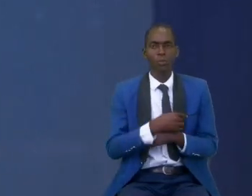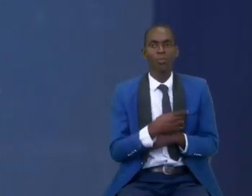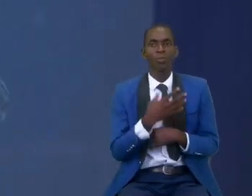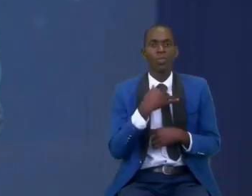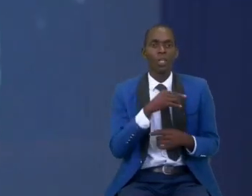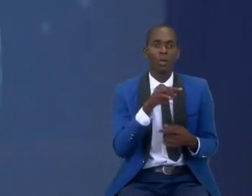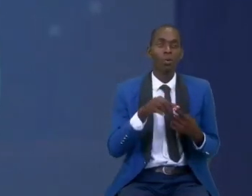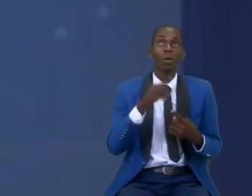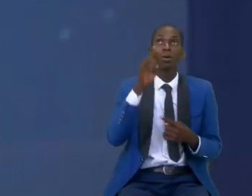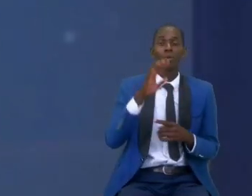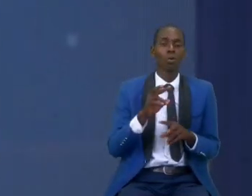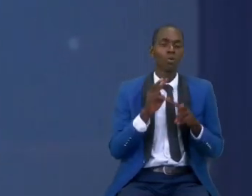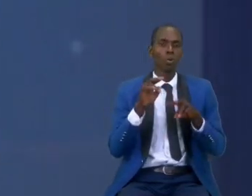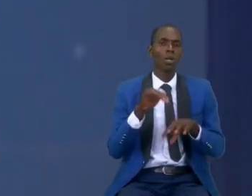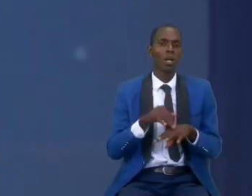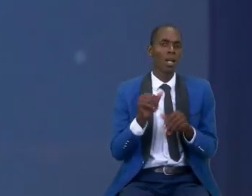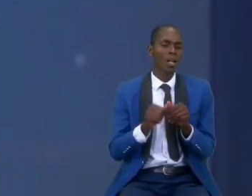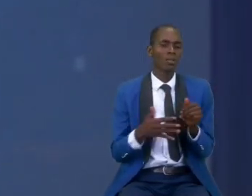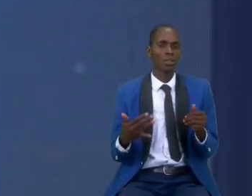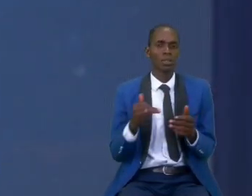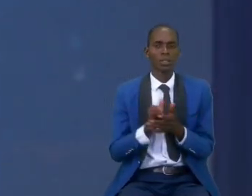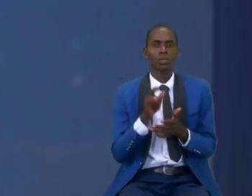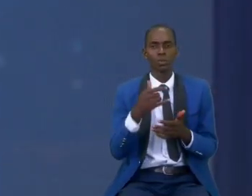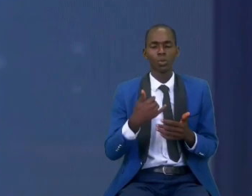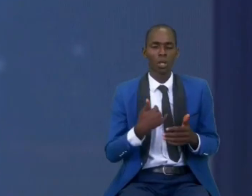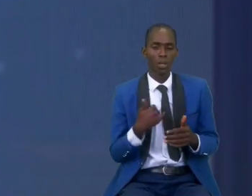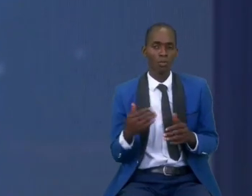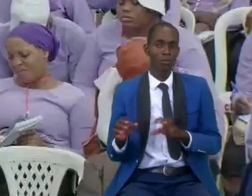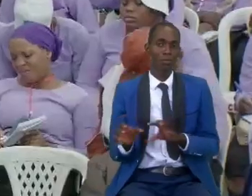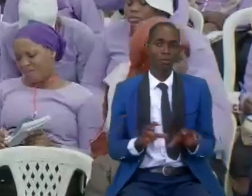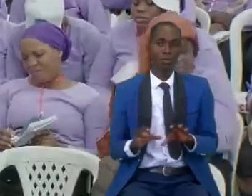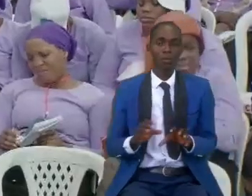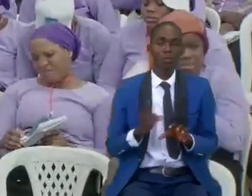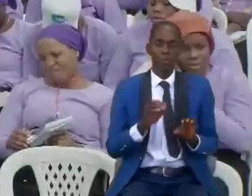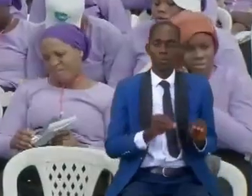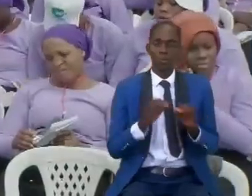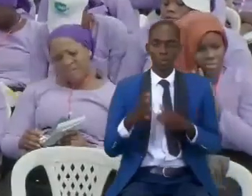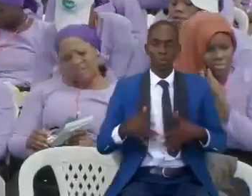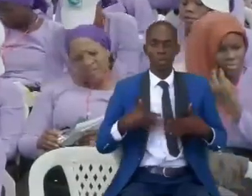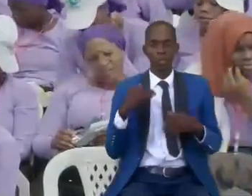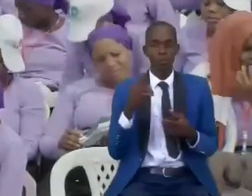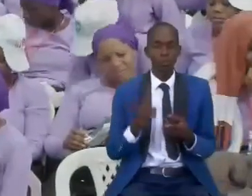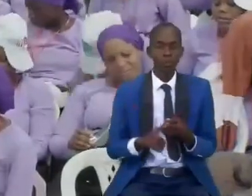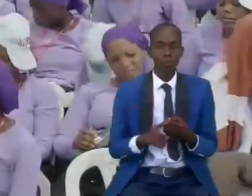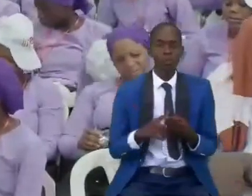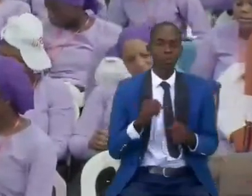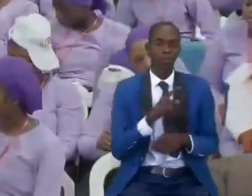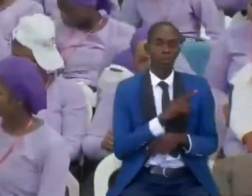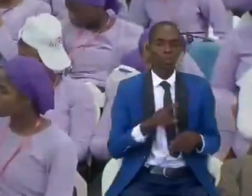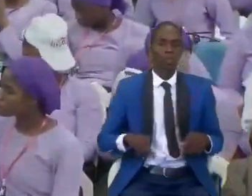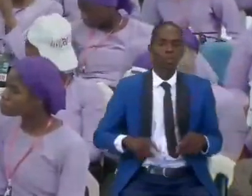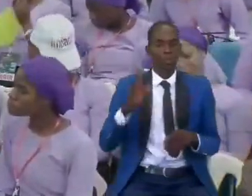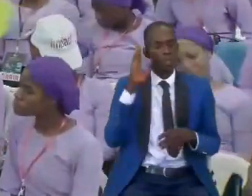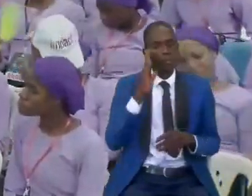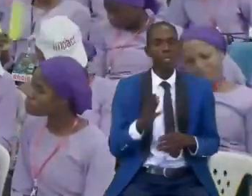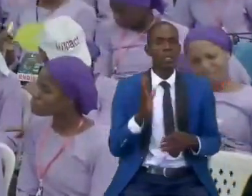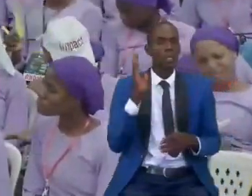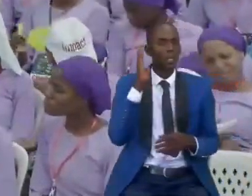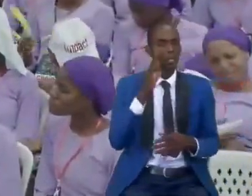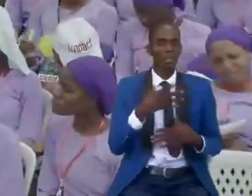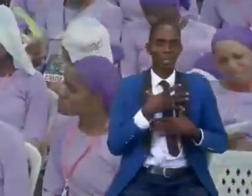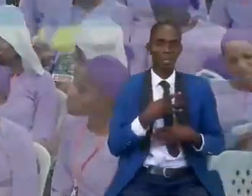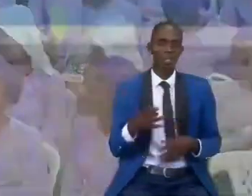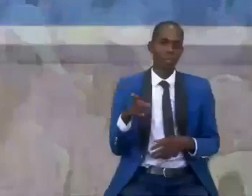on, you're putting your life into, the Lord will like you. Will like what you do. There'll be no demarcation